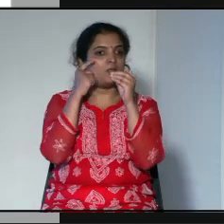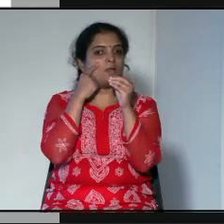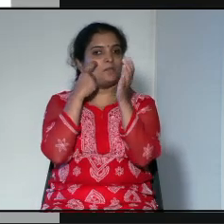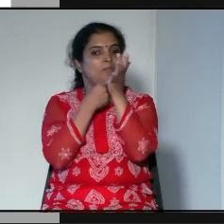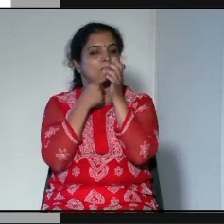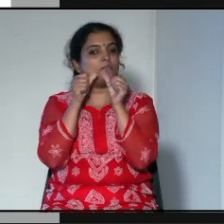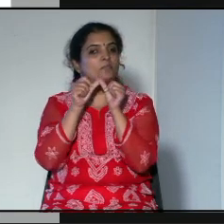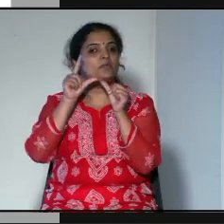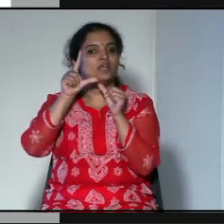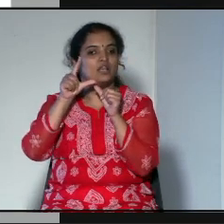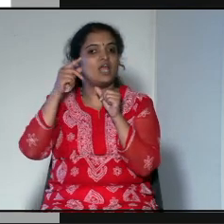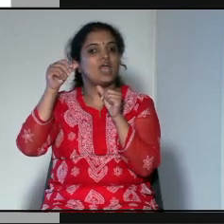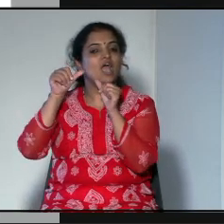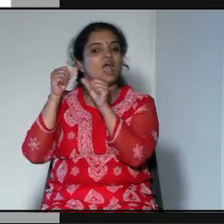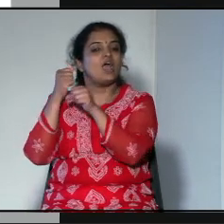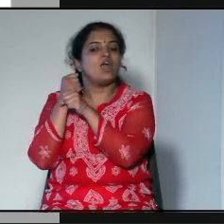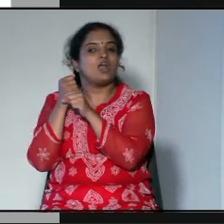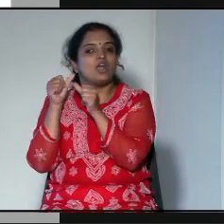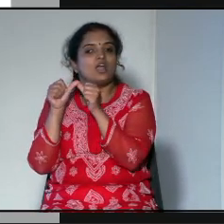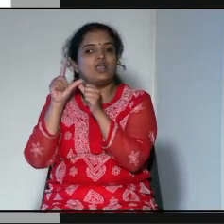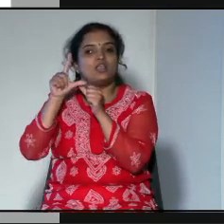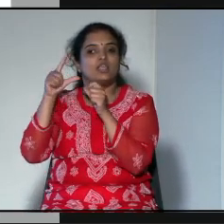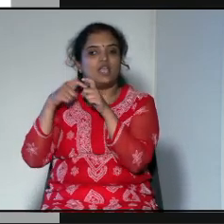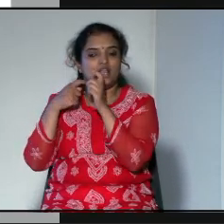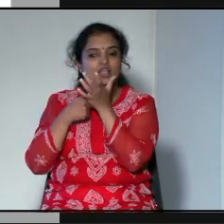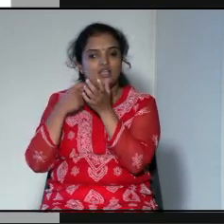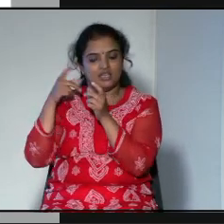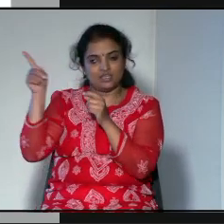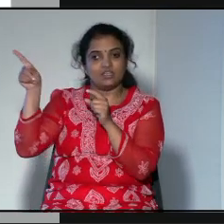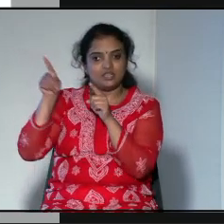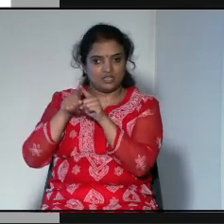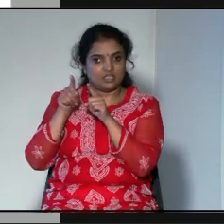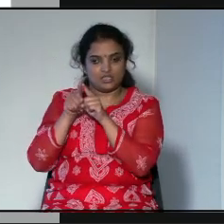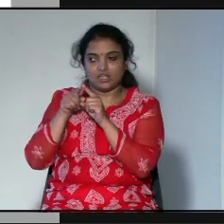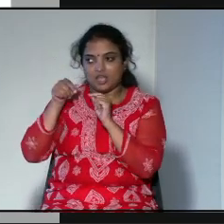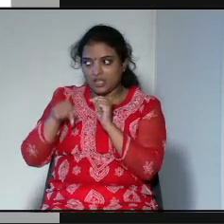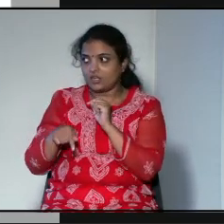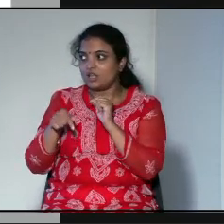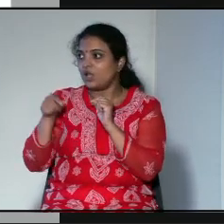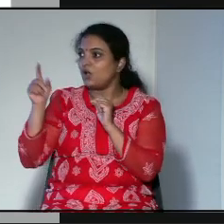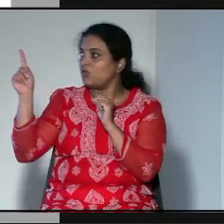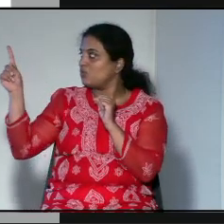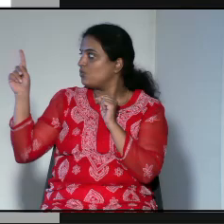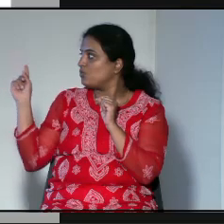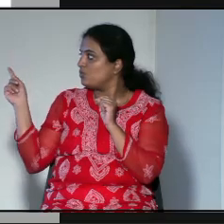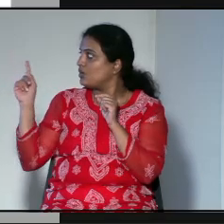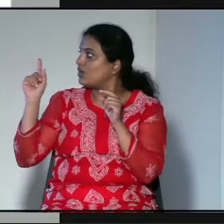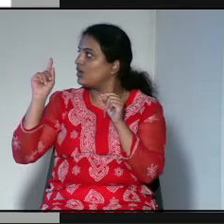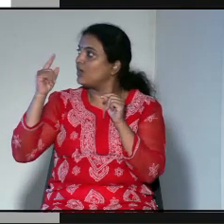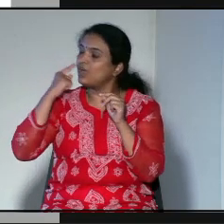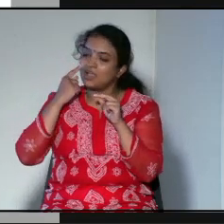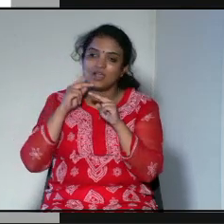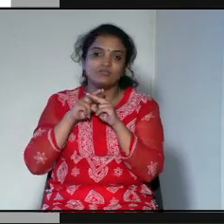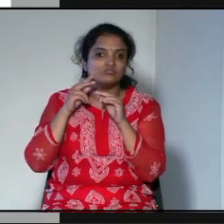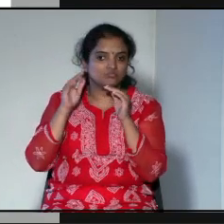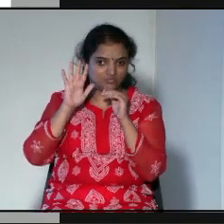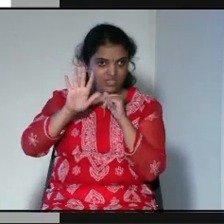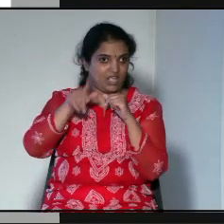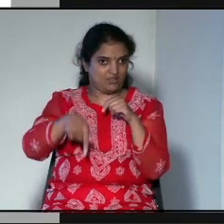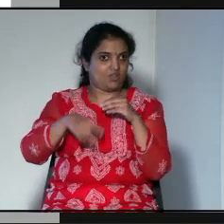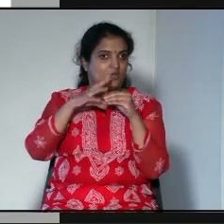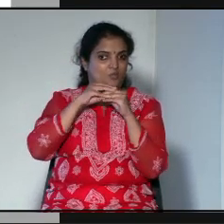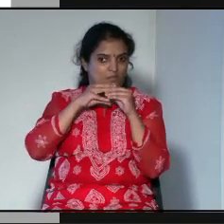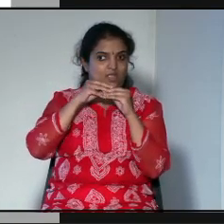was there, and actually the male pair resides in Bangalore now, and we hope it'll have a public display soon.